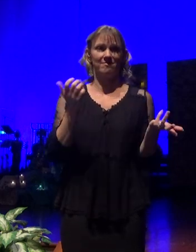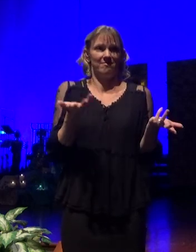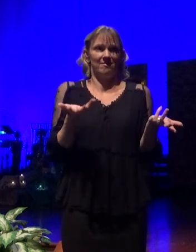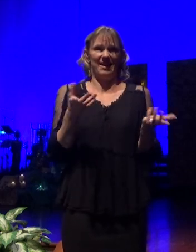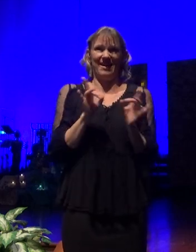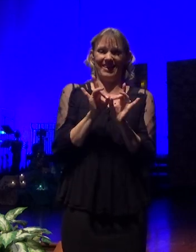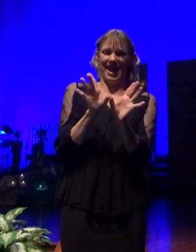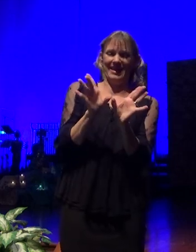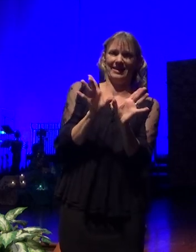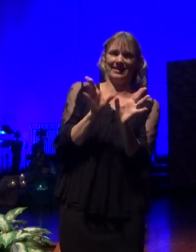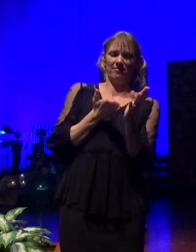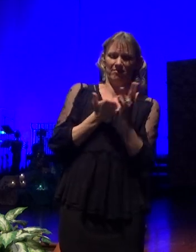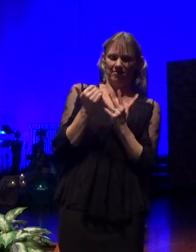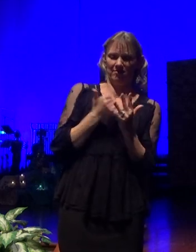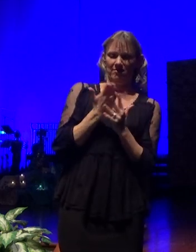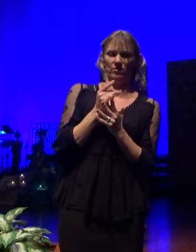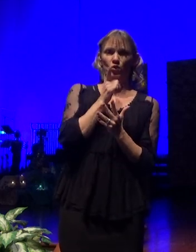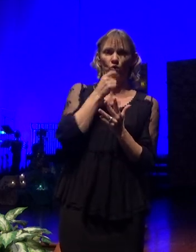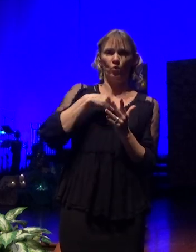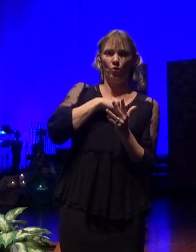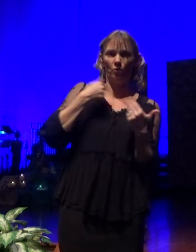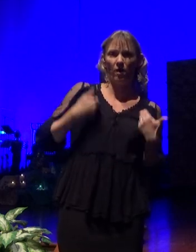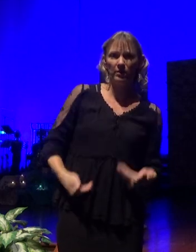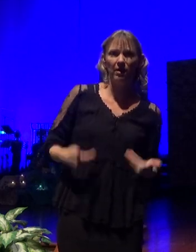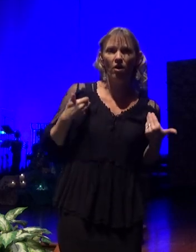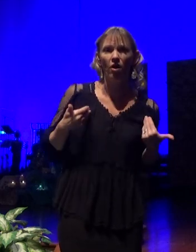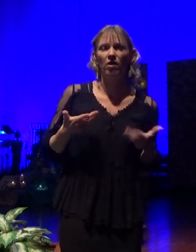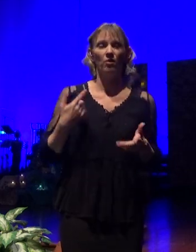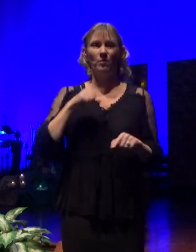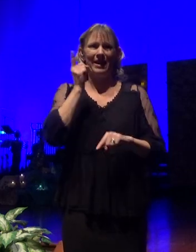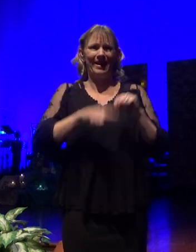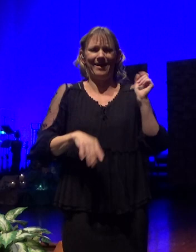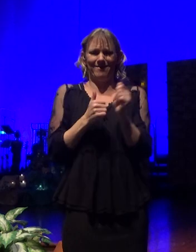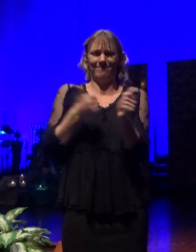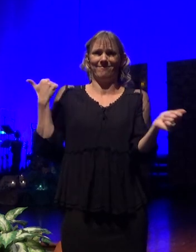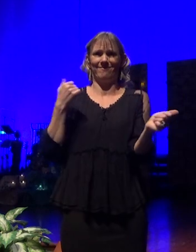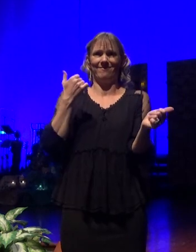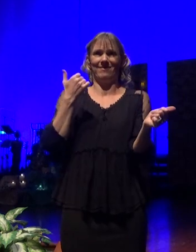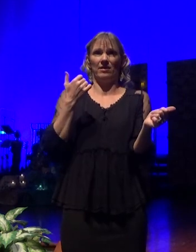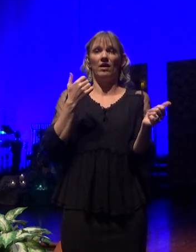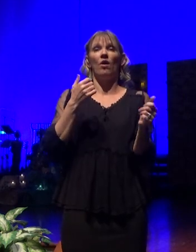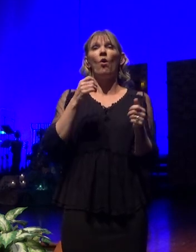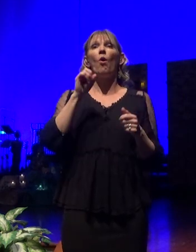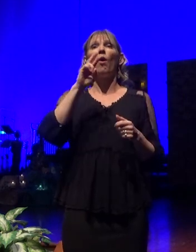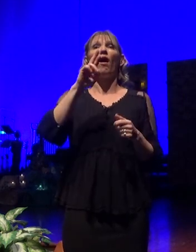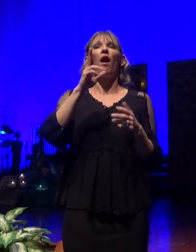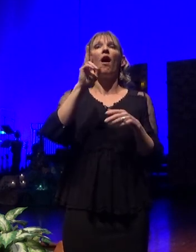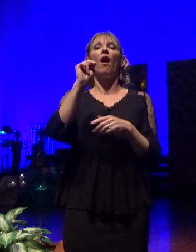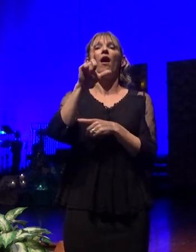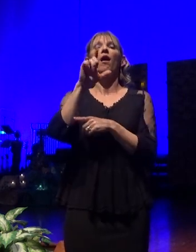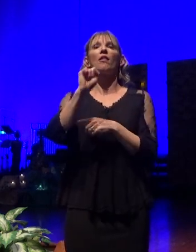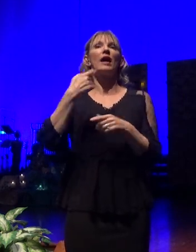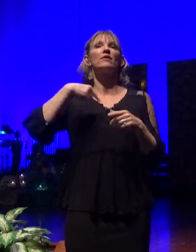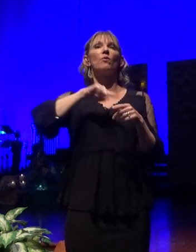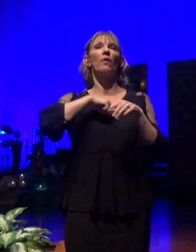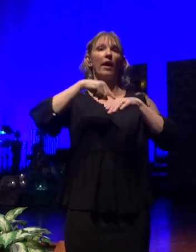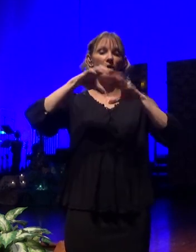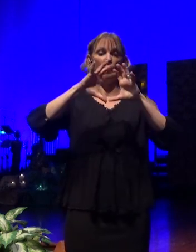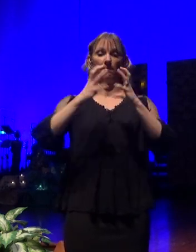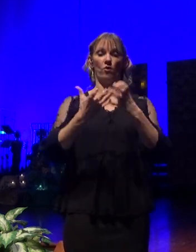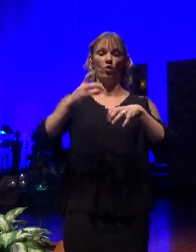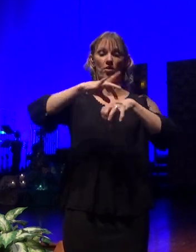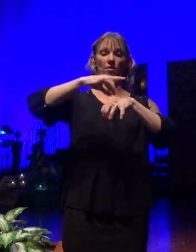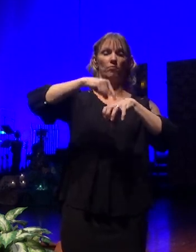into who and what we are. We couldn't escape it if we tried, unless we went off the planet out into the atmosphere somewhere, and then there'd be some other